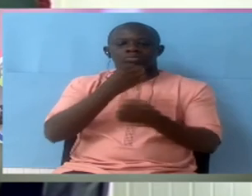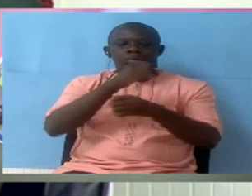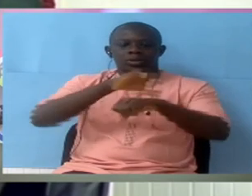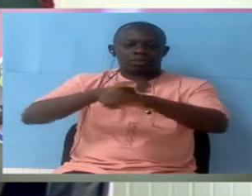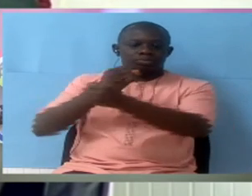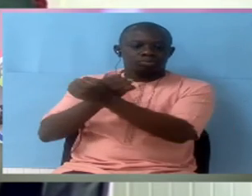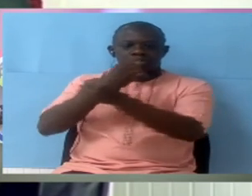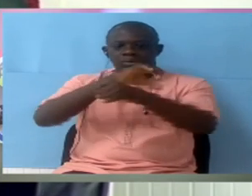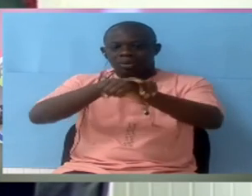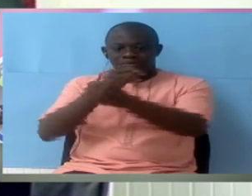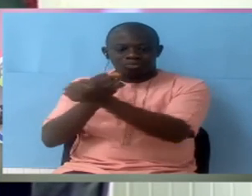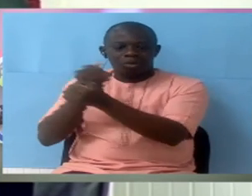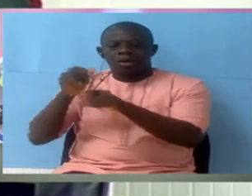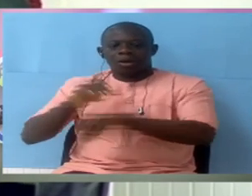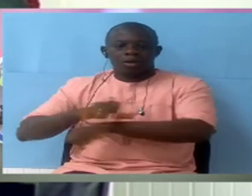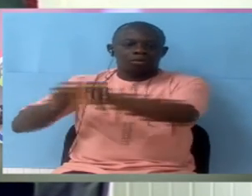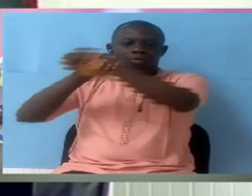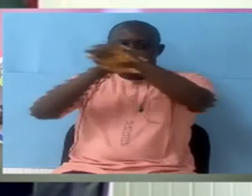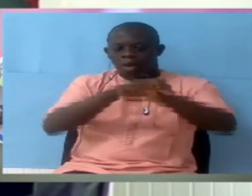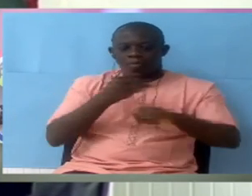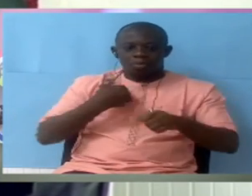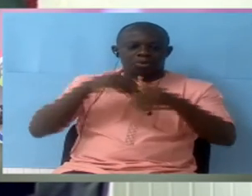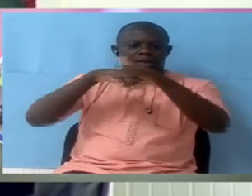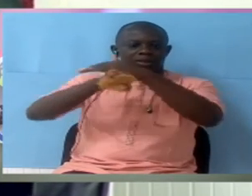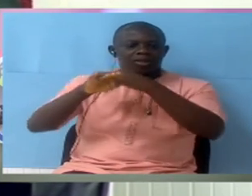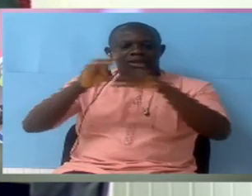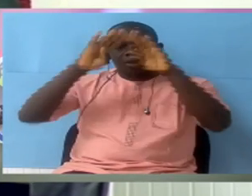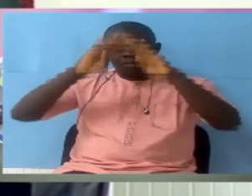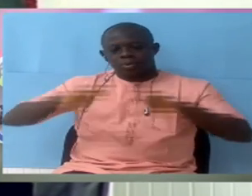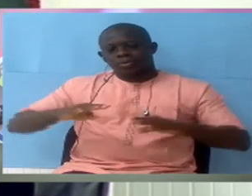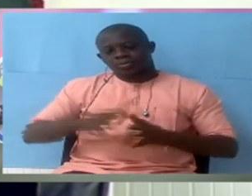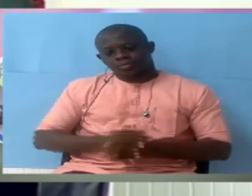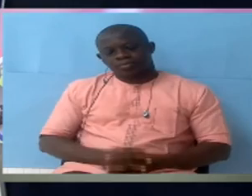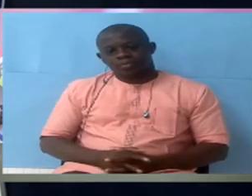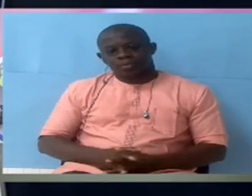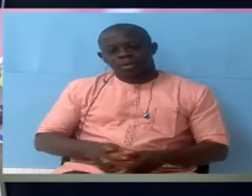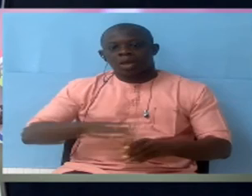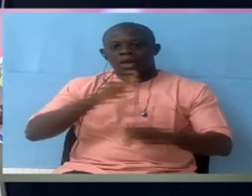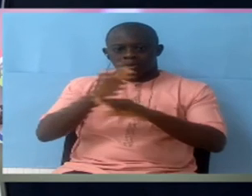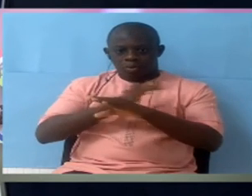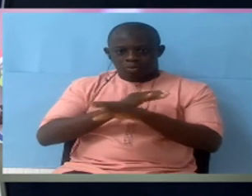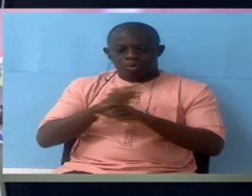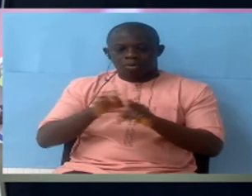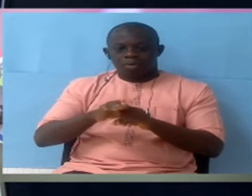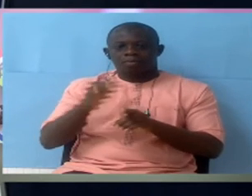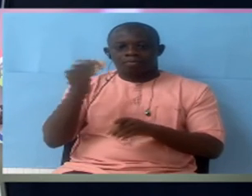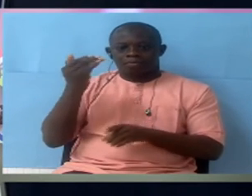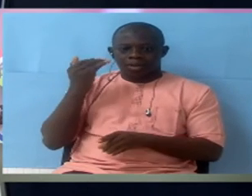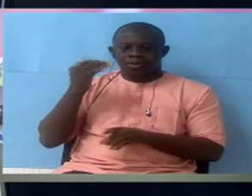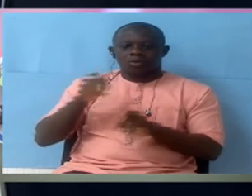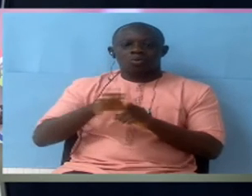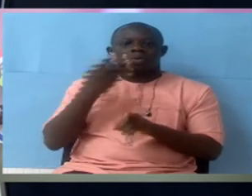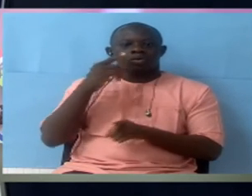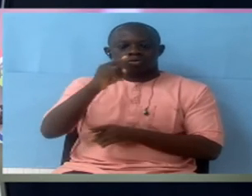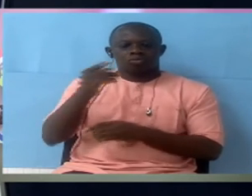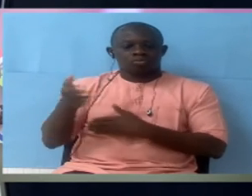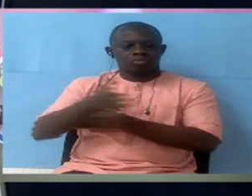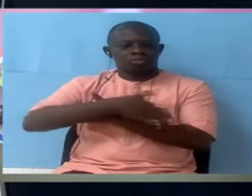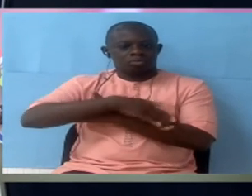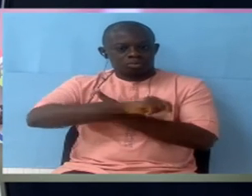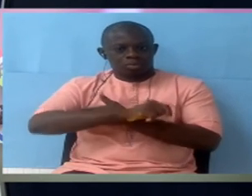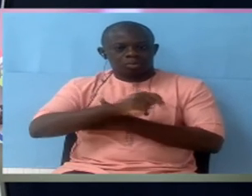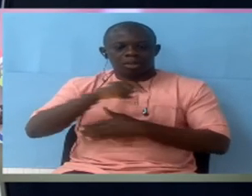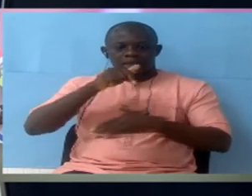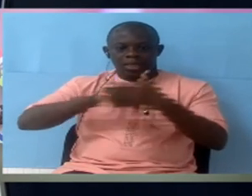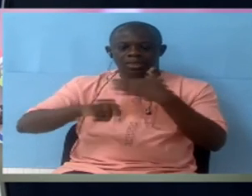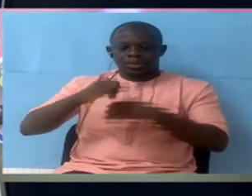people inside. Ndax té ñu doon japp ay nit rek di leen indi fofu. At that point when you were locked up in the security